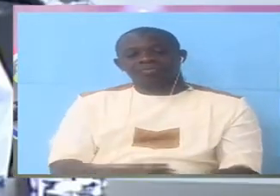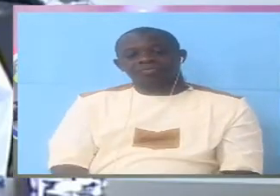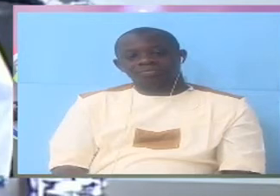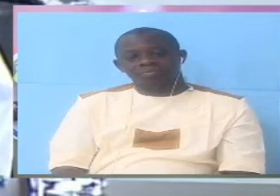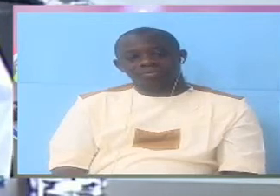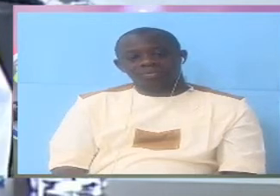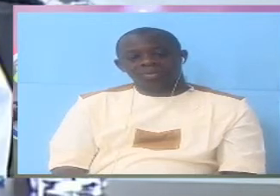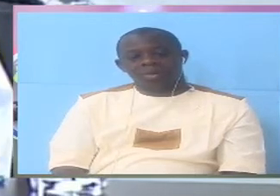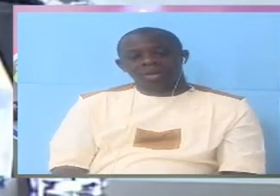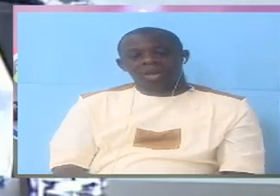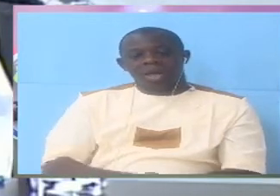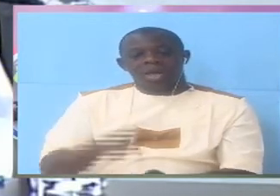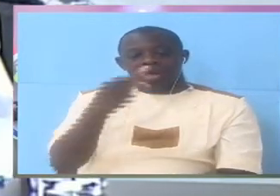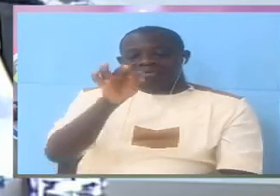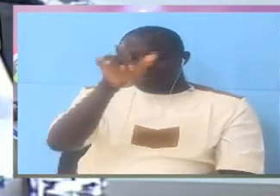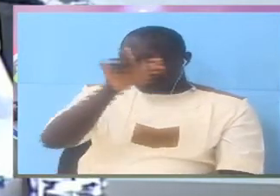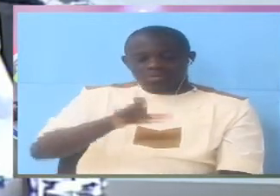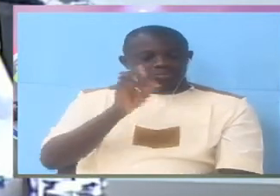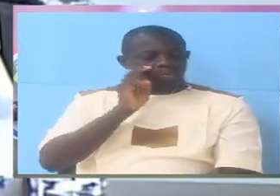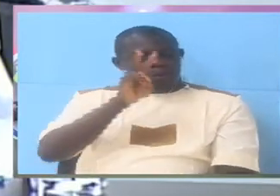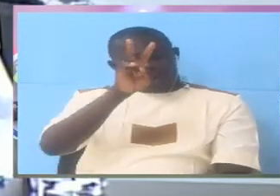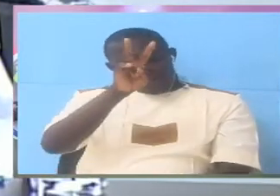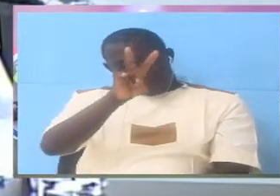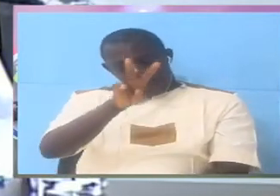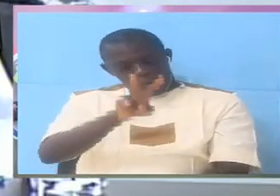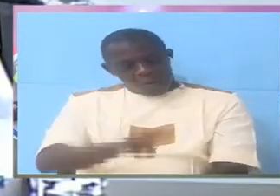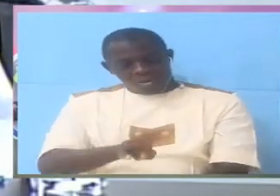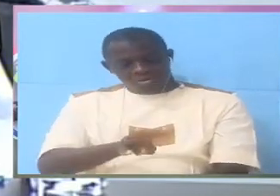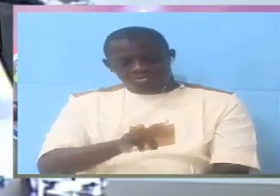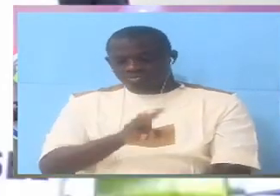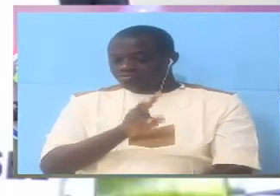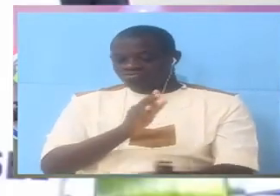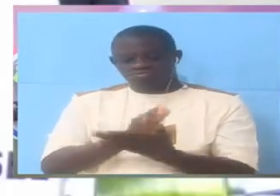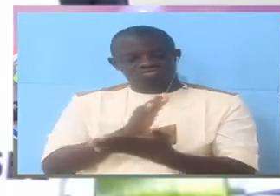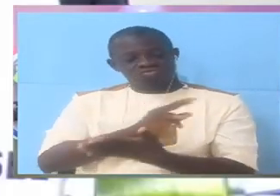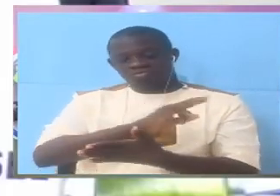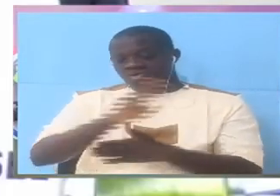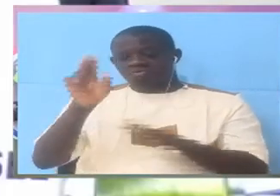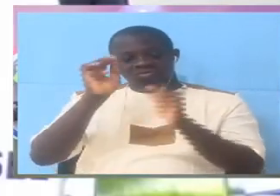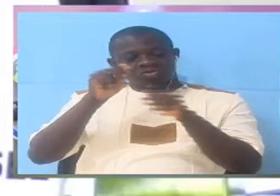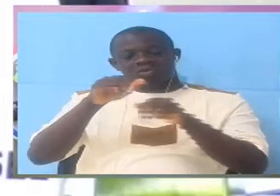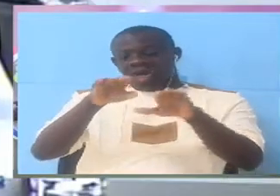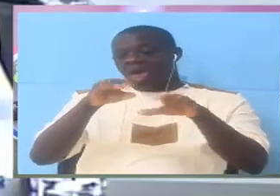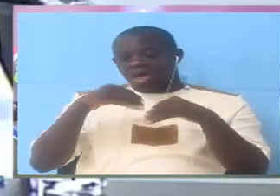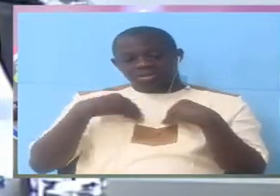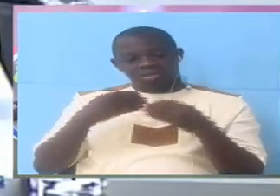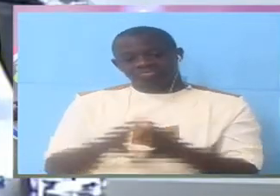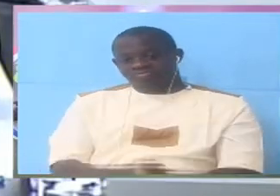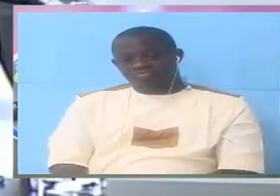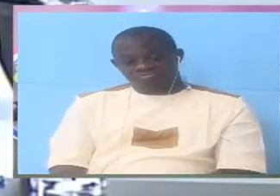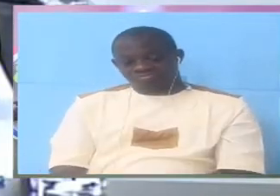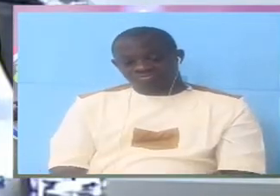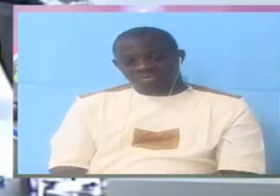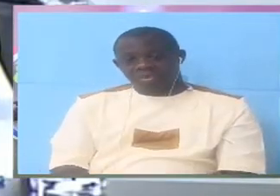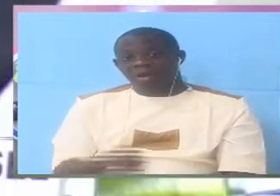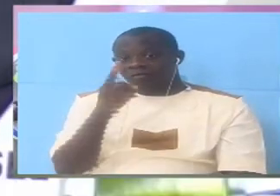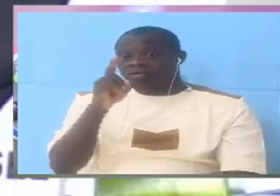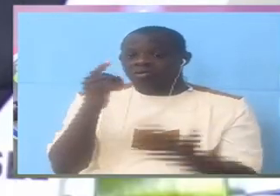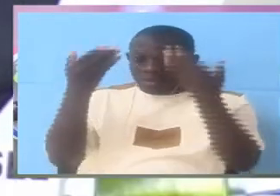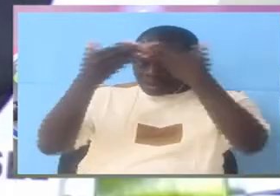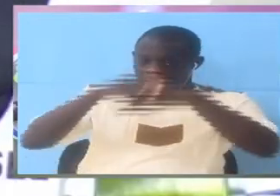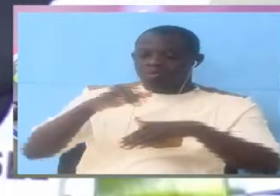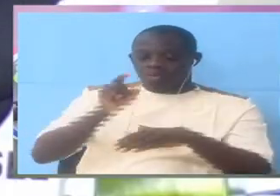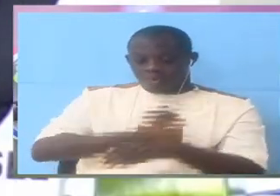How they are. No, you cannot take it. You cannot stand it. That night we didn't do anything. That was the first night. That was the first night. We have heard